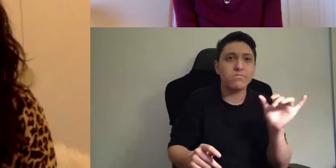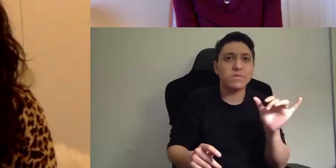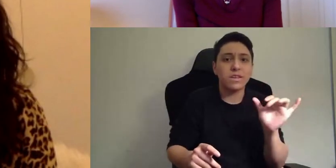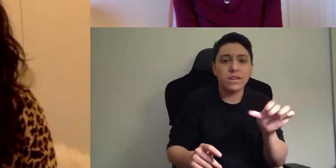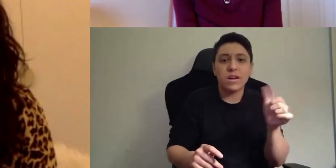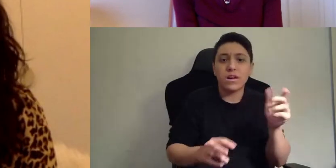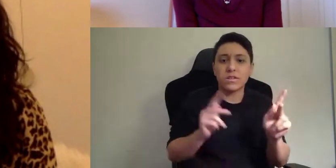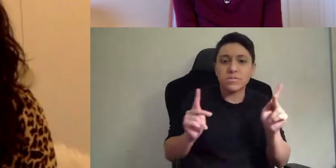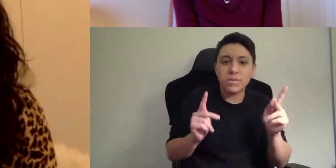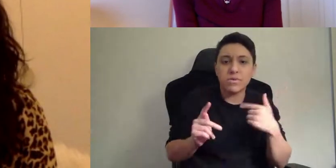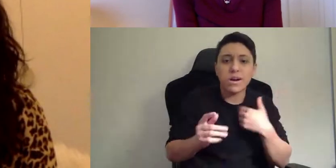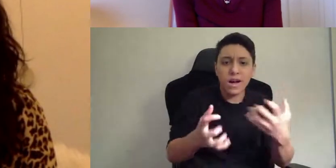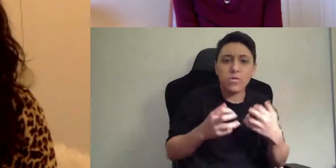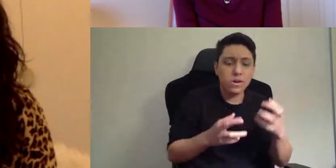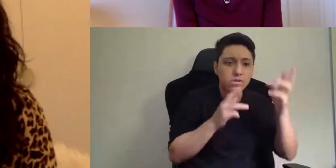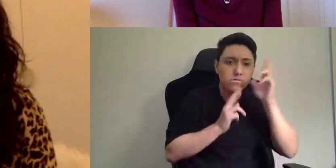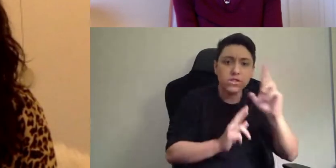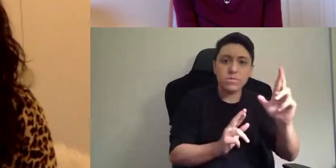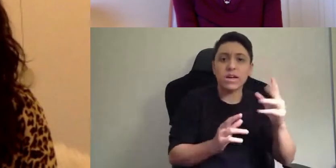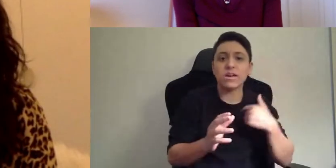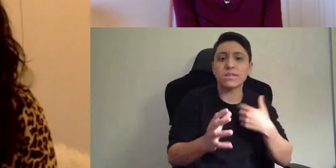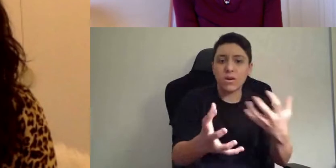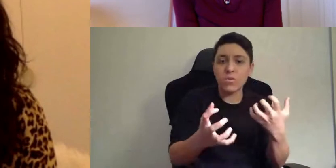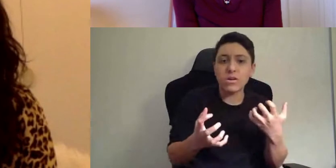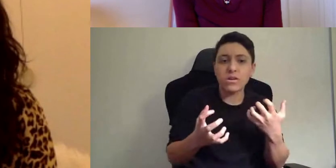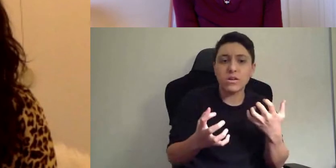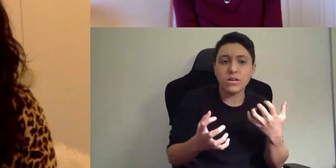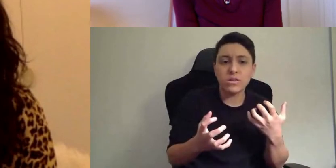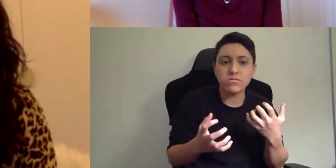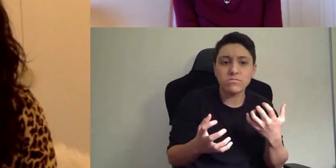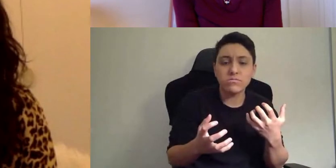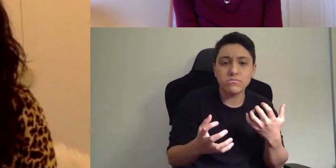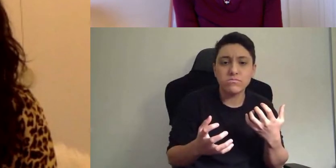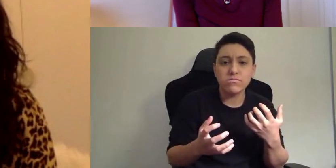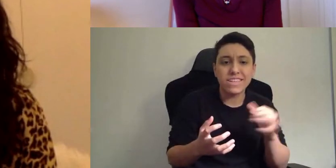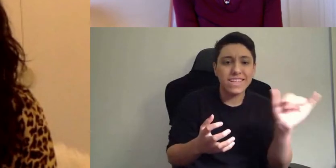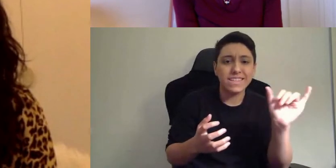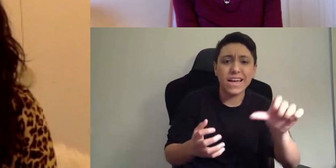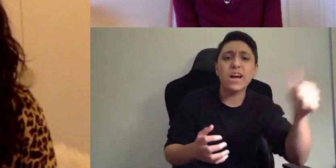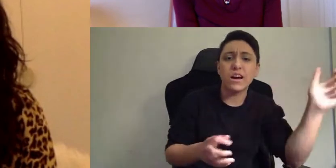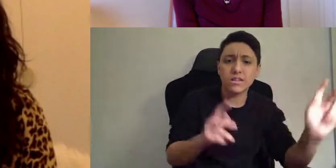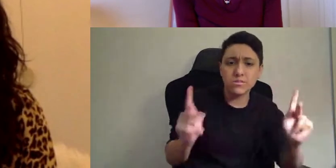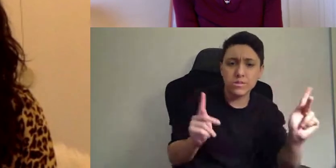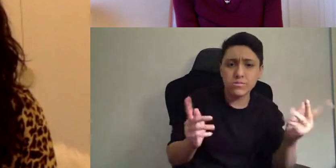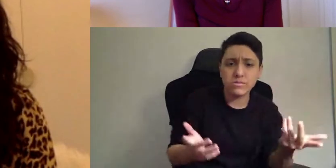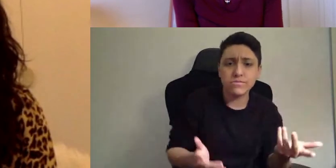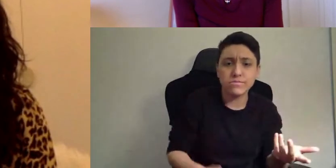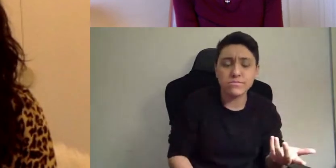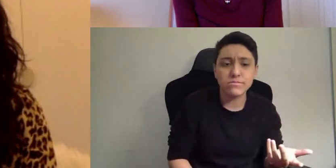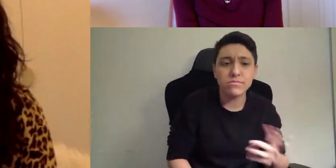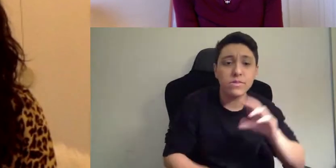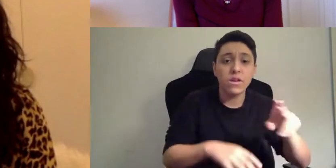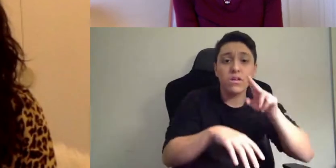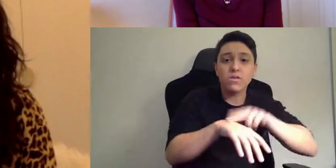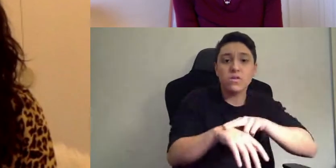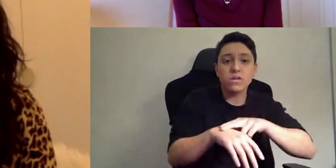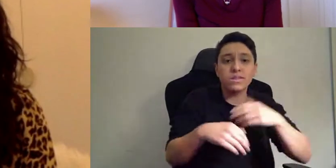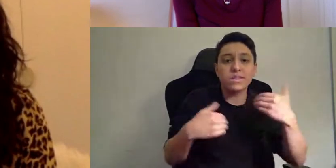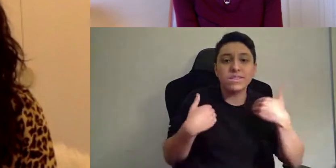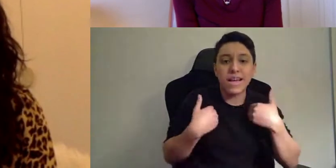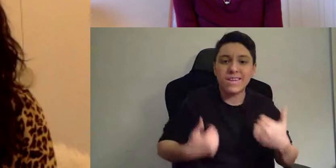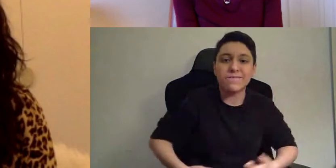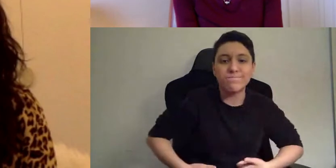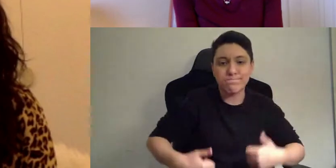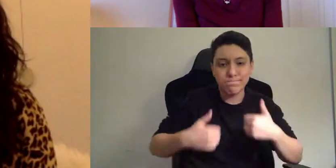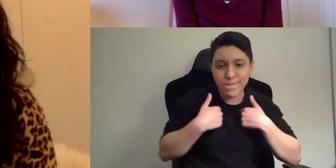lots of respect and like anyone else. And of course, we come with these lived